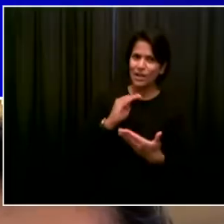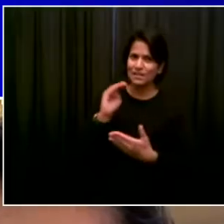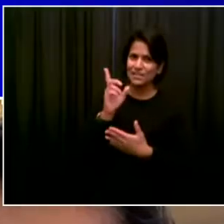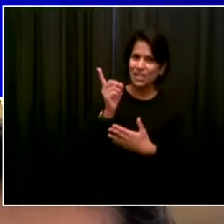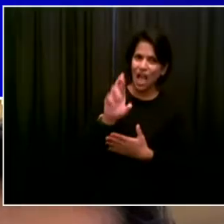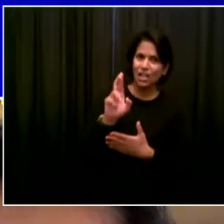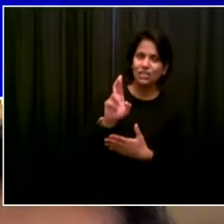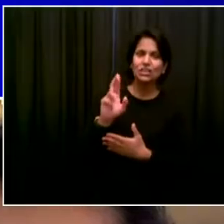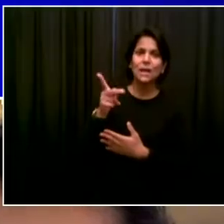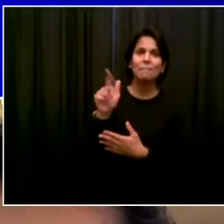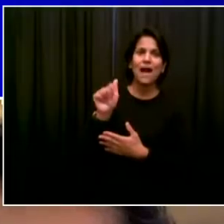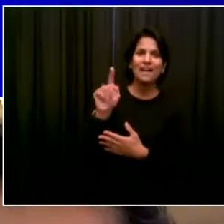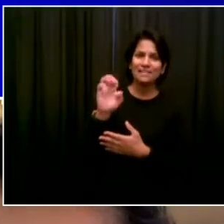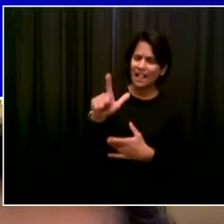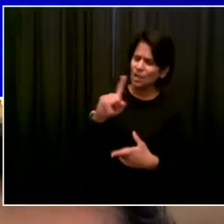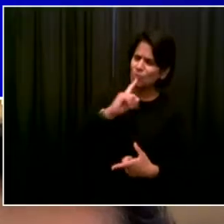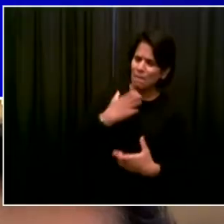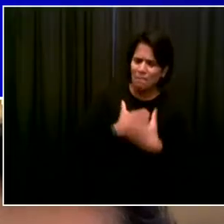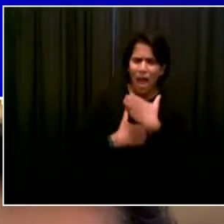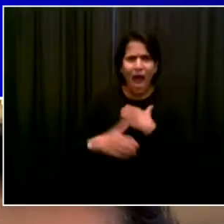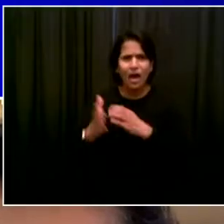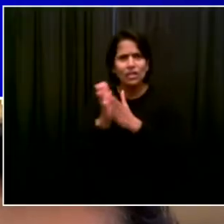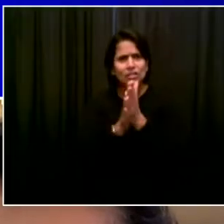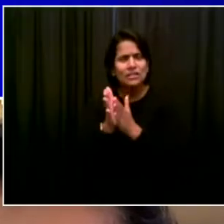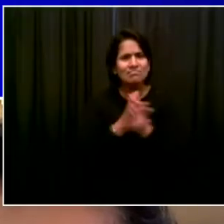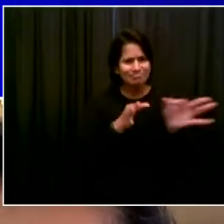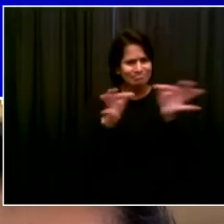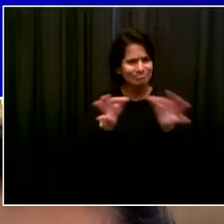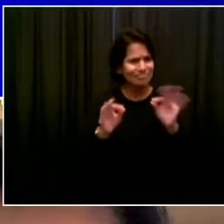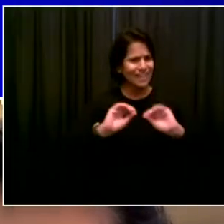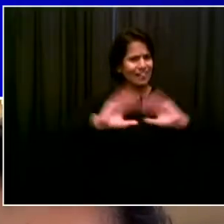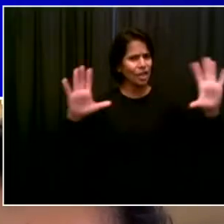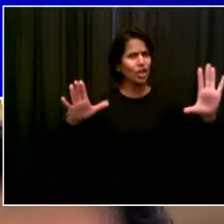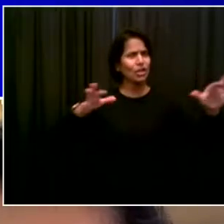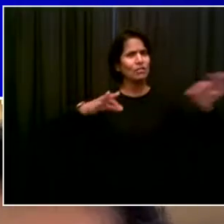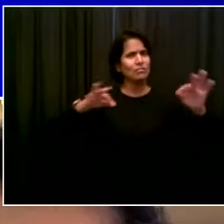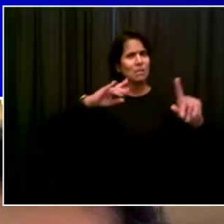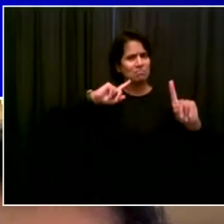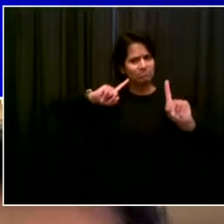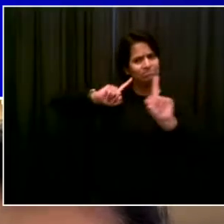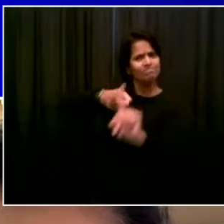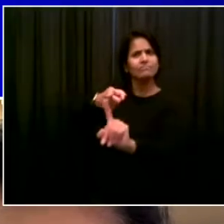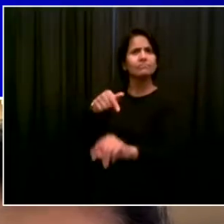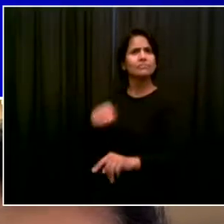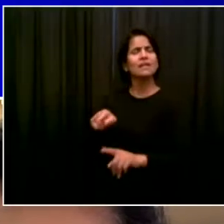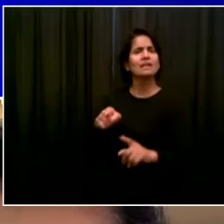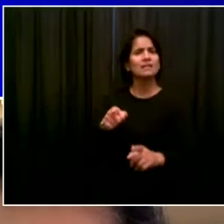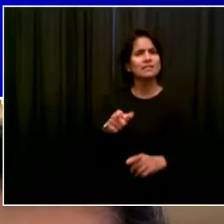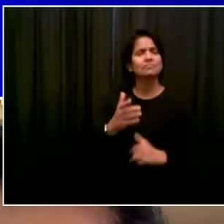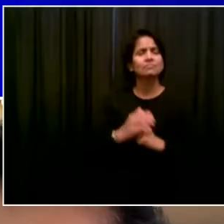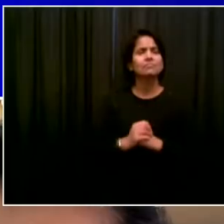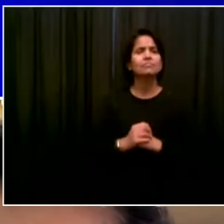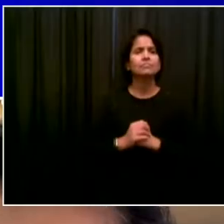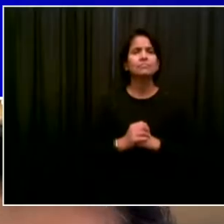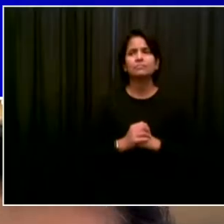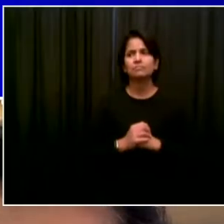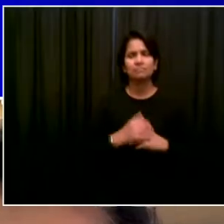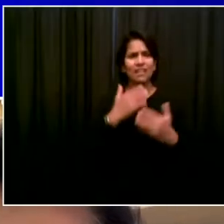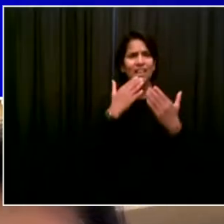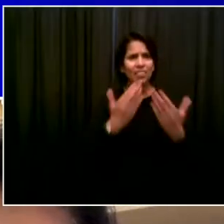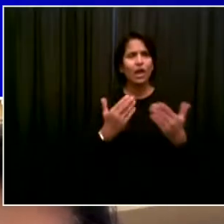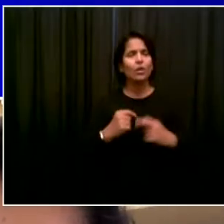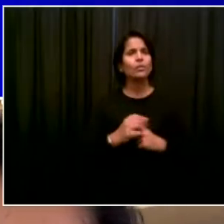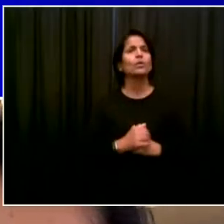clarity of your message to everyone, and thank you for all you do. And I got to tell you, just like I felt